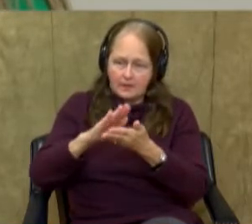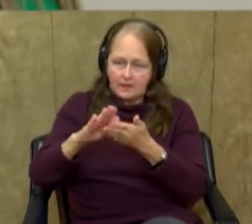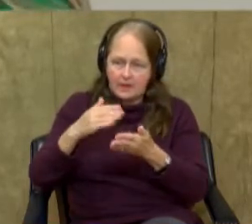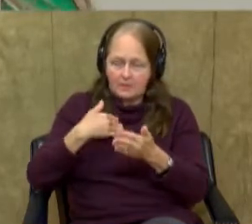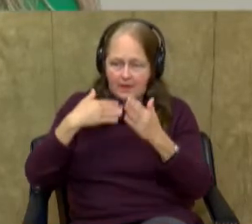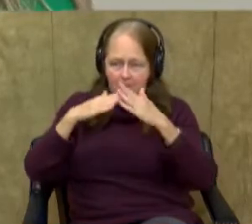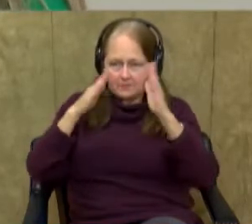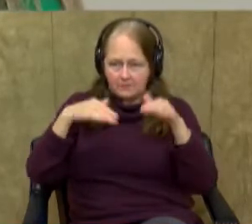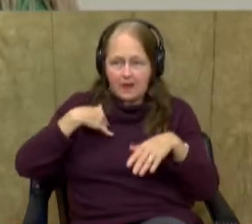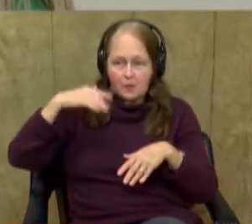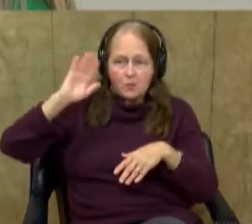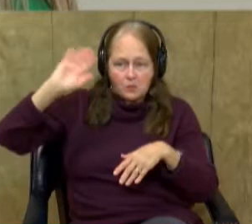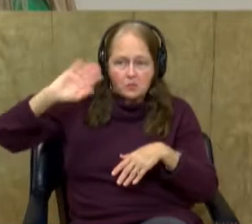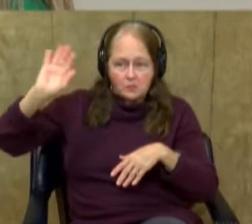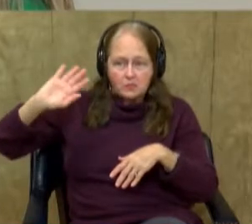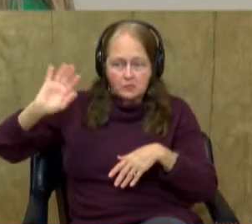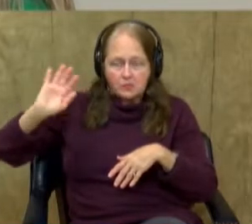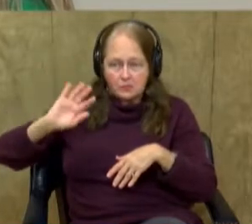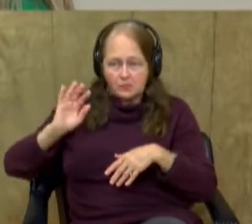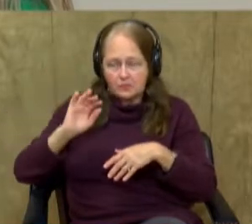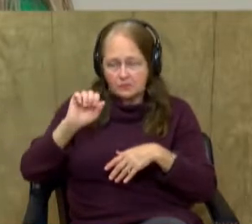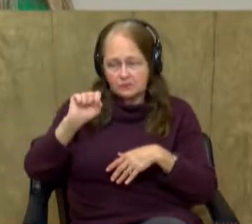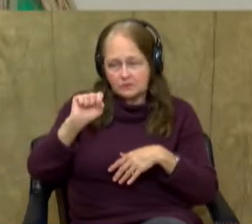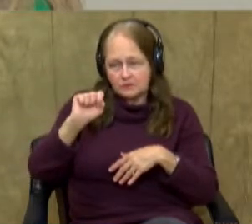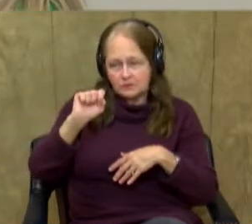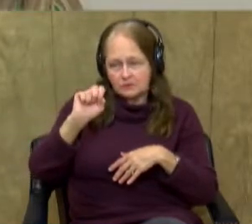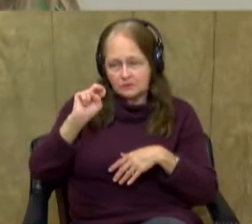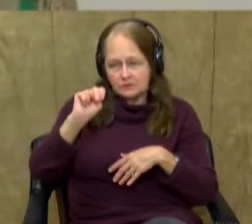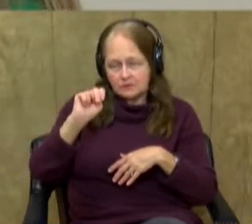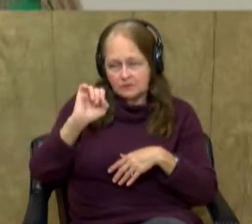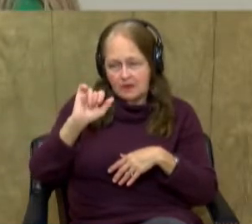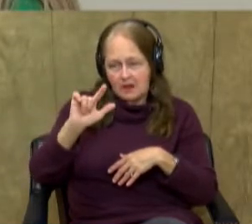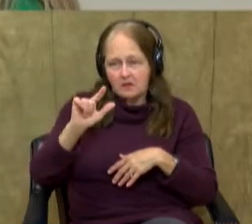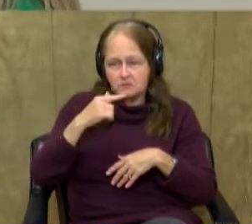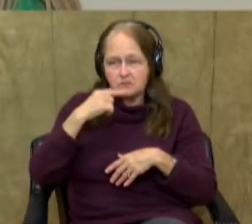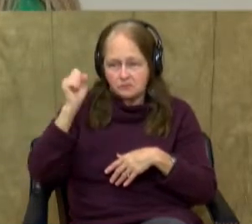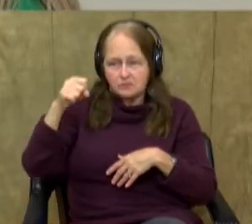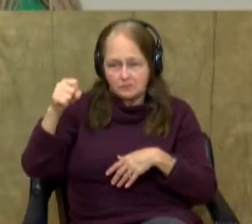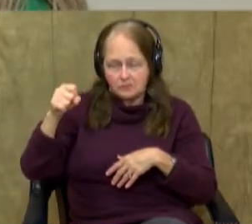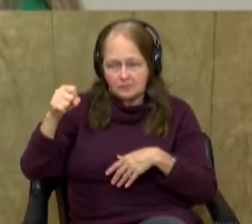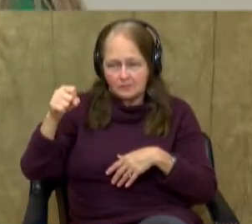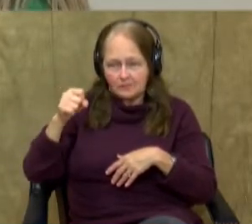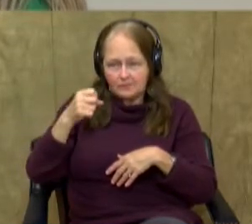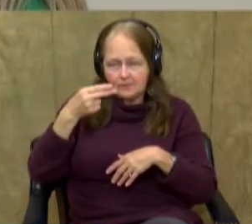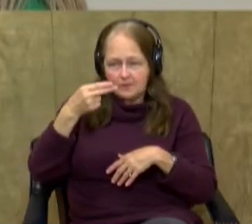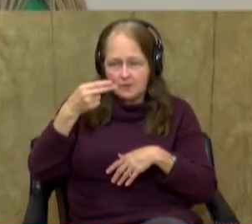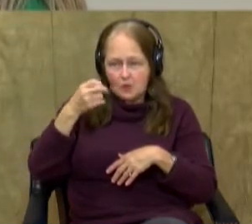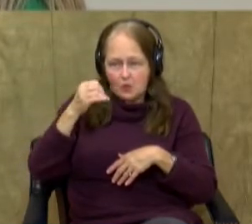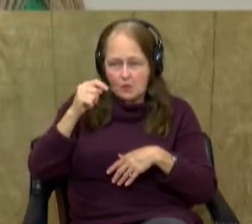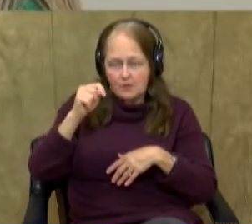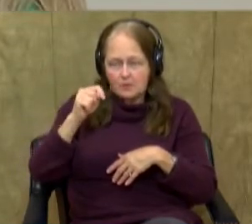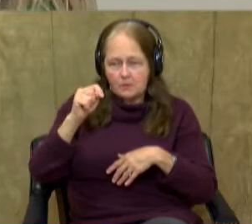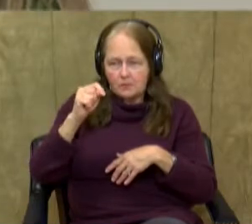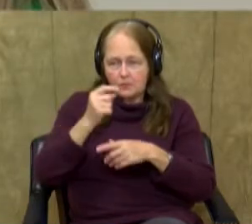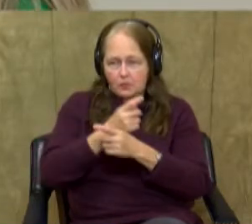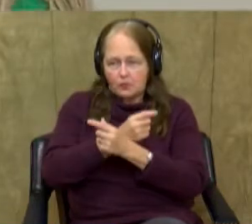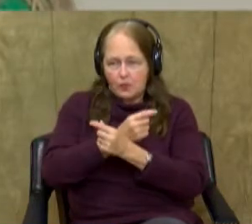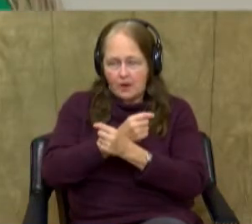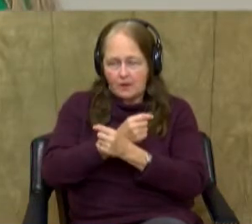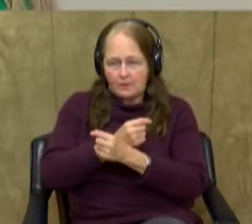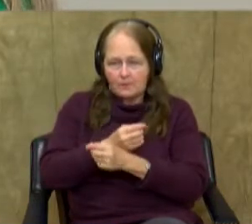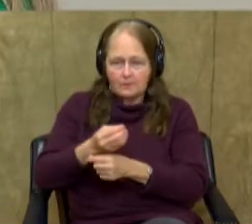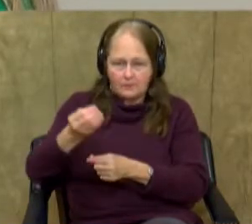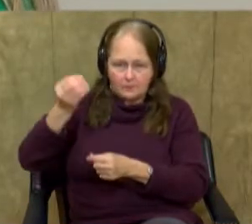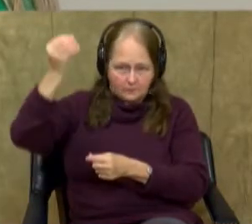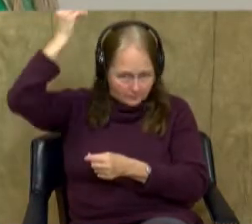house?" "I would," offered one of the snails. Happily, Hermit Crab picked it up with his claw and placed it